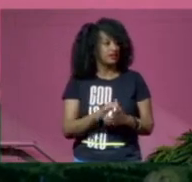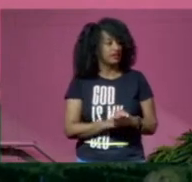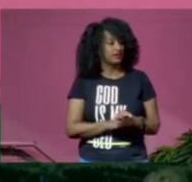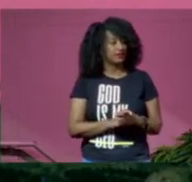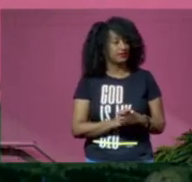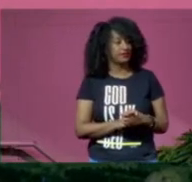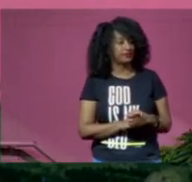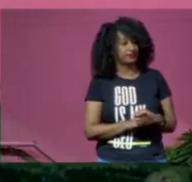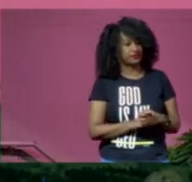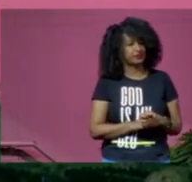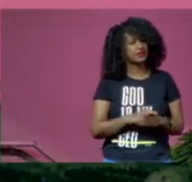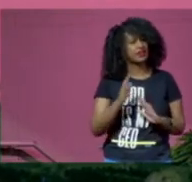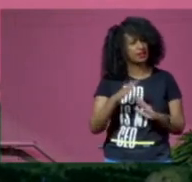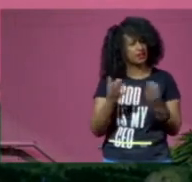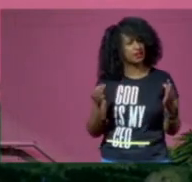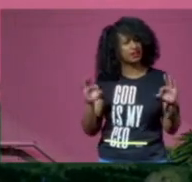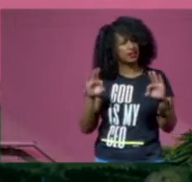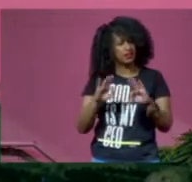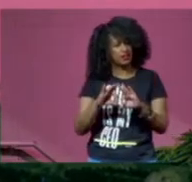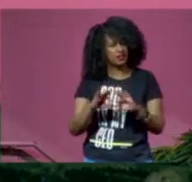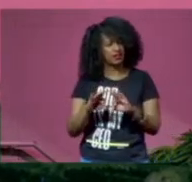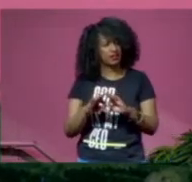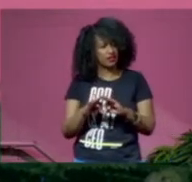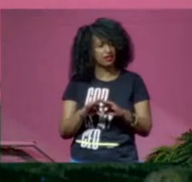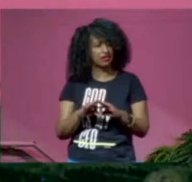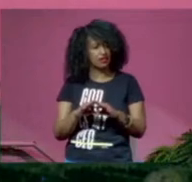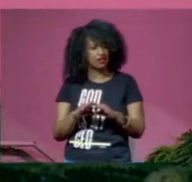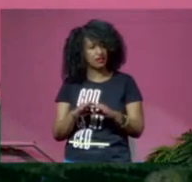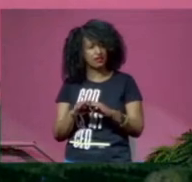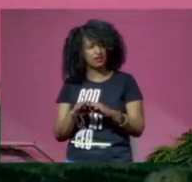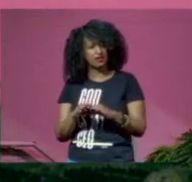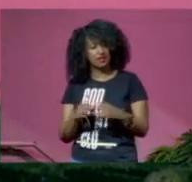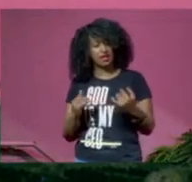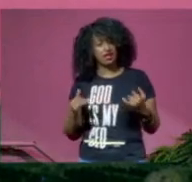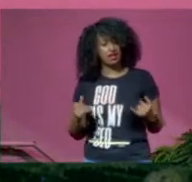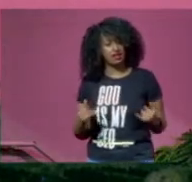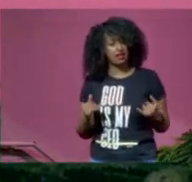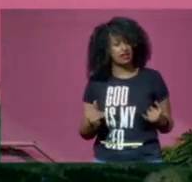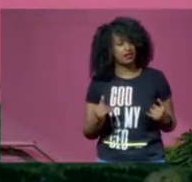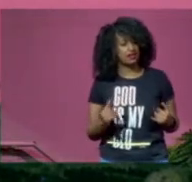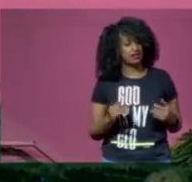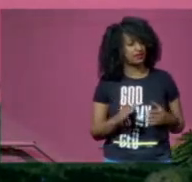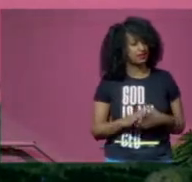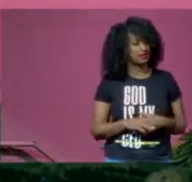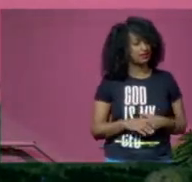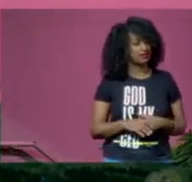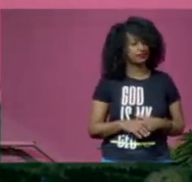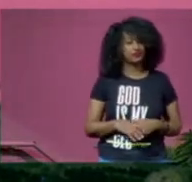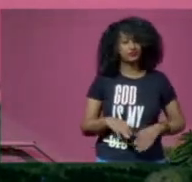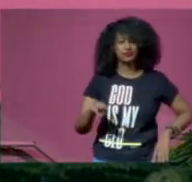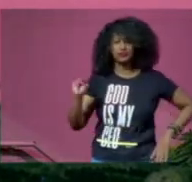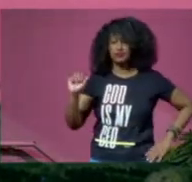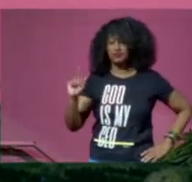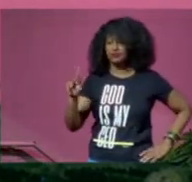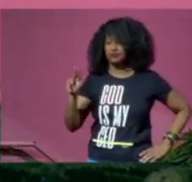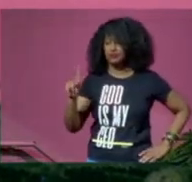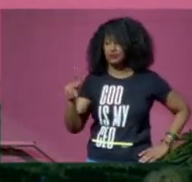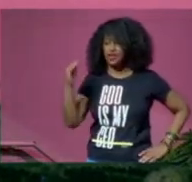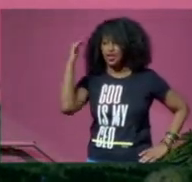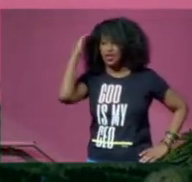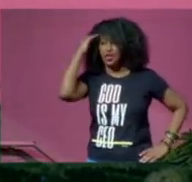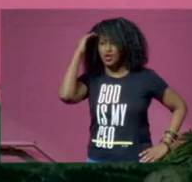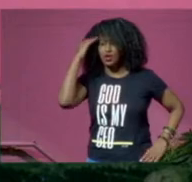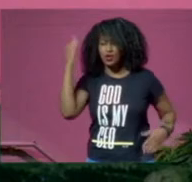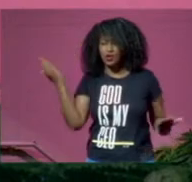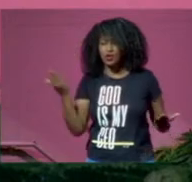gospel. I'm certain that Mark knew of the reputation of Nazareth and Galilee, and